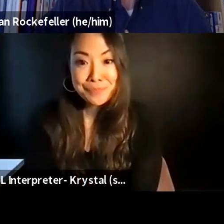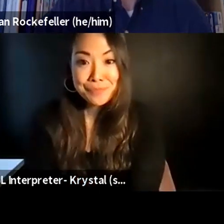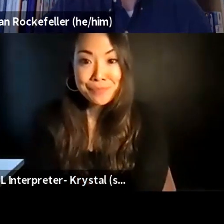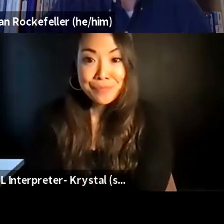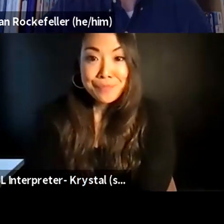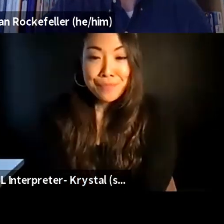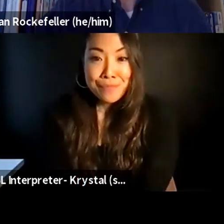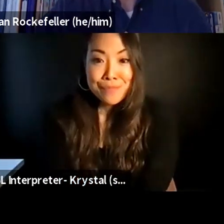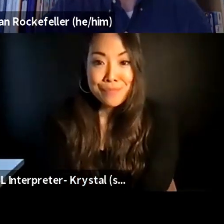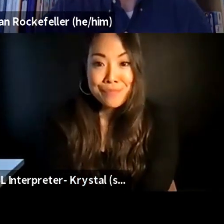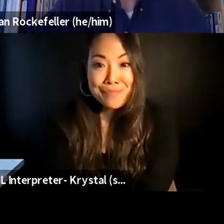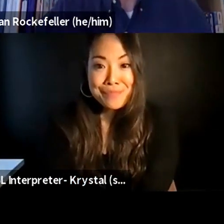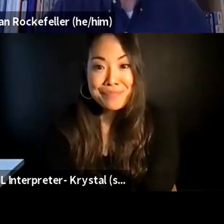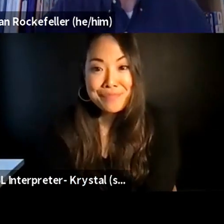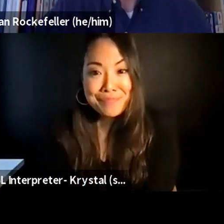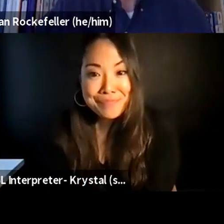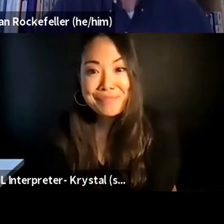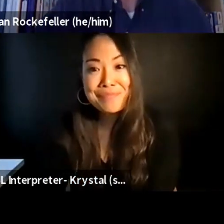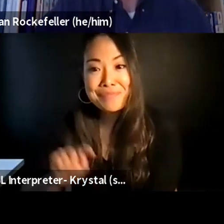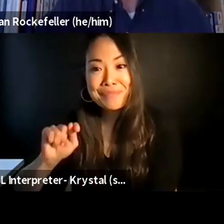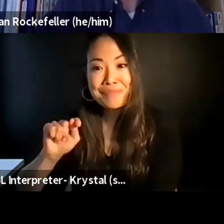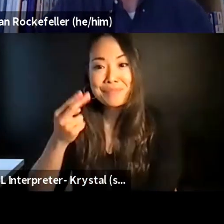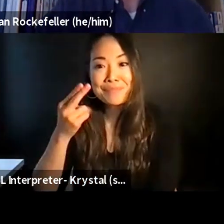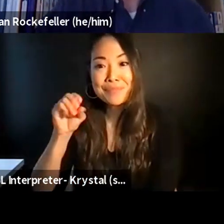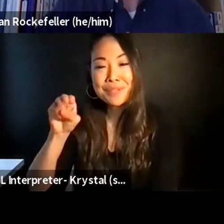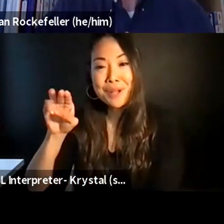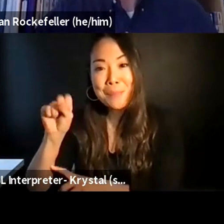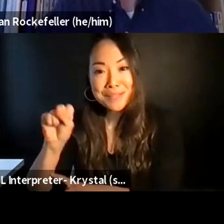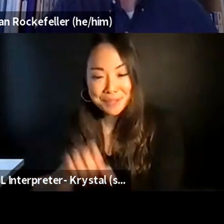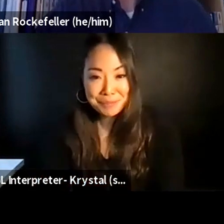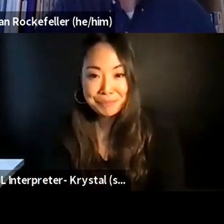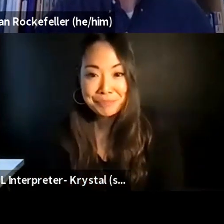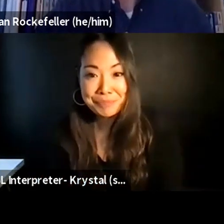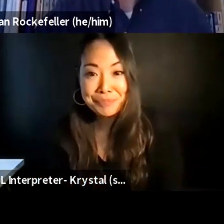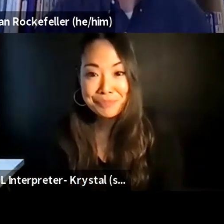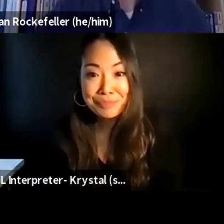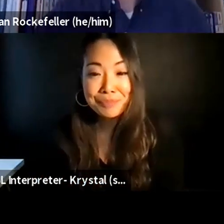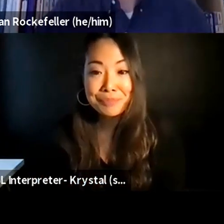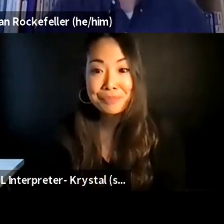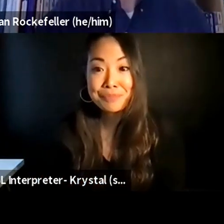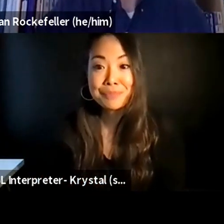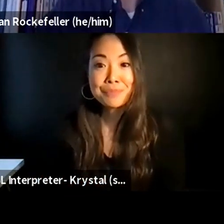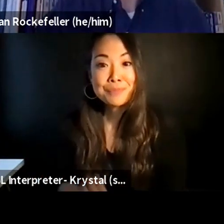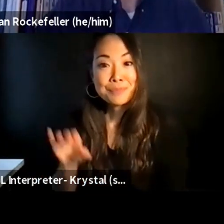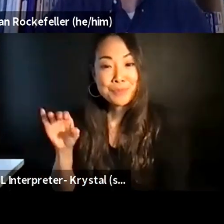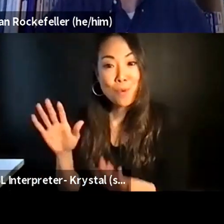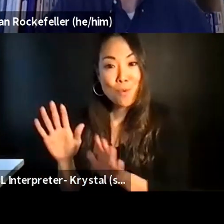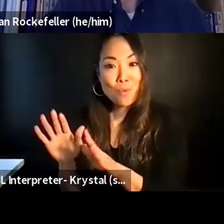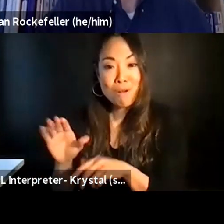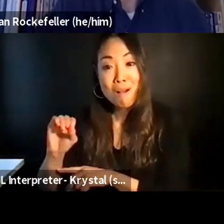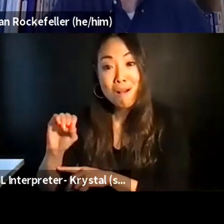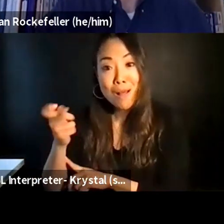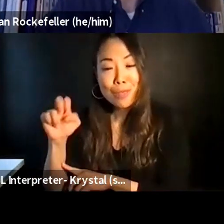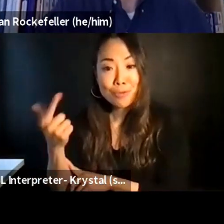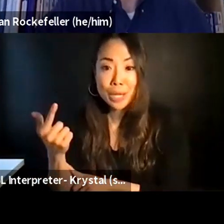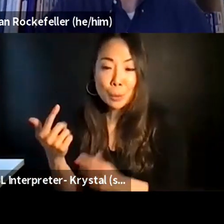Go ahead, Thomas. Oh, I happily start this one off. So othering can be deadly. And so living in